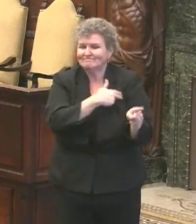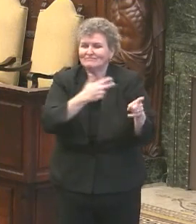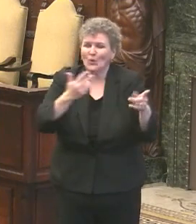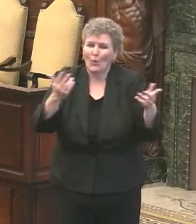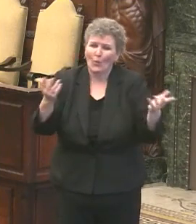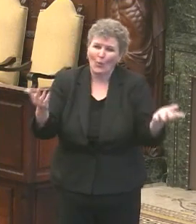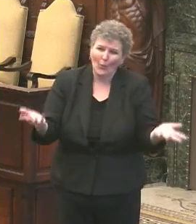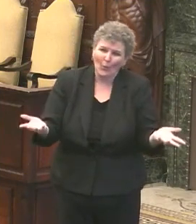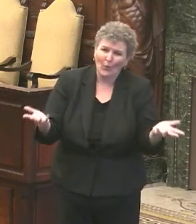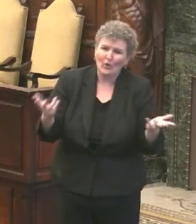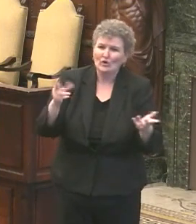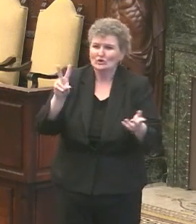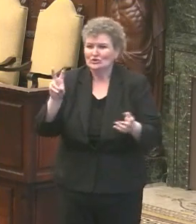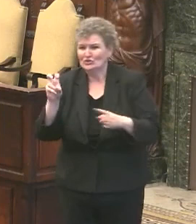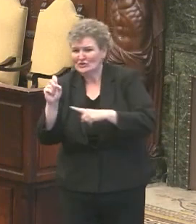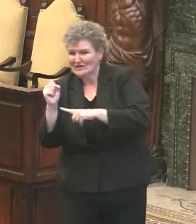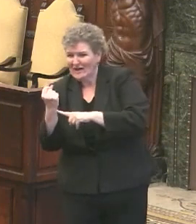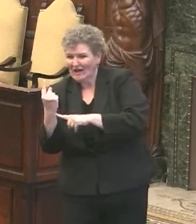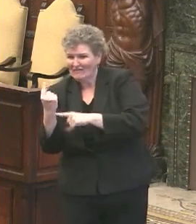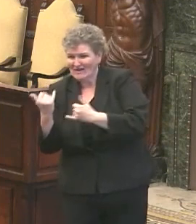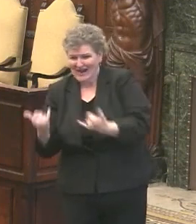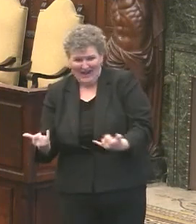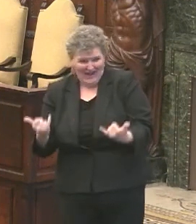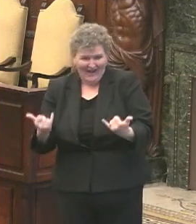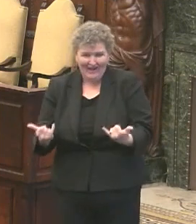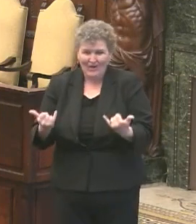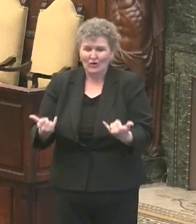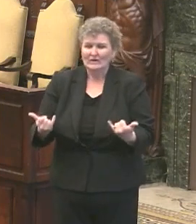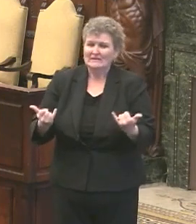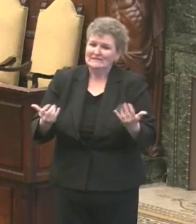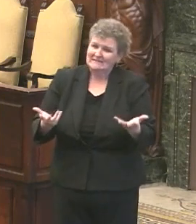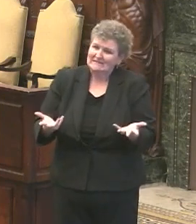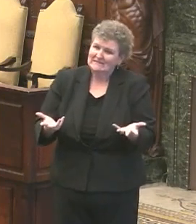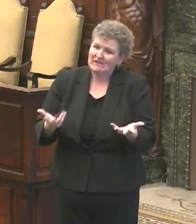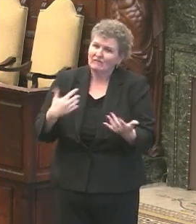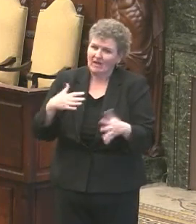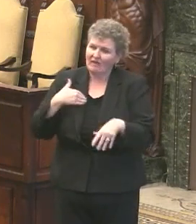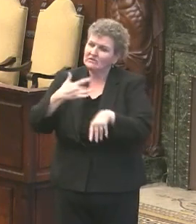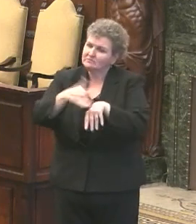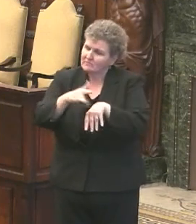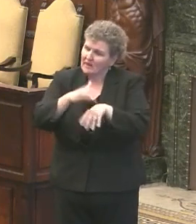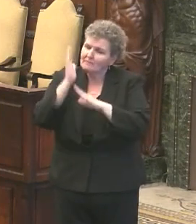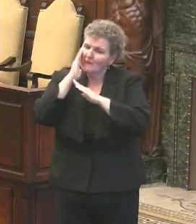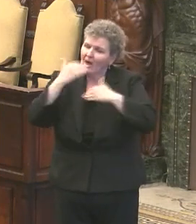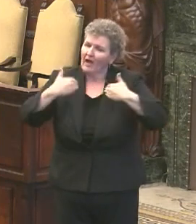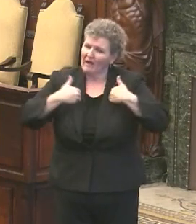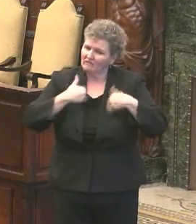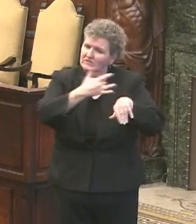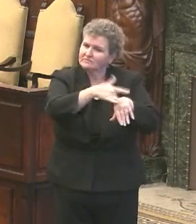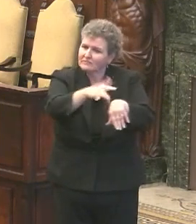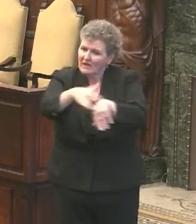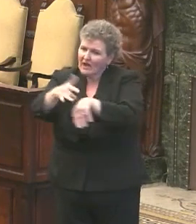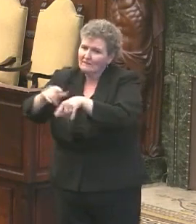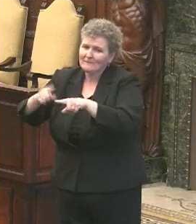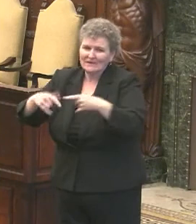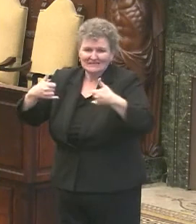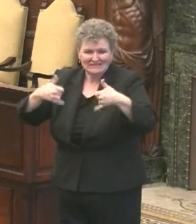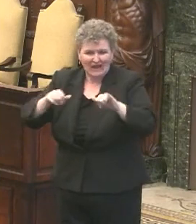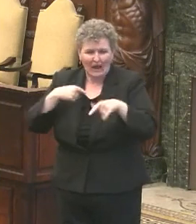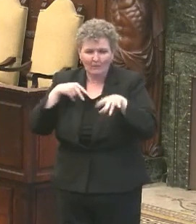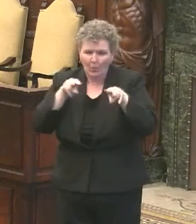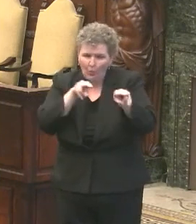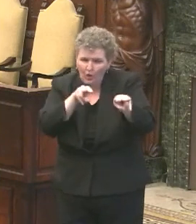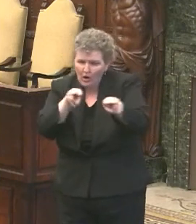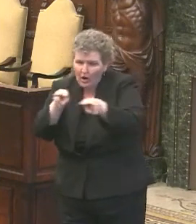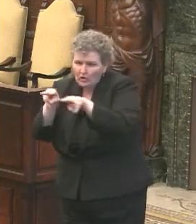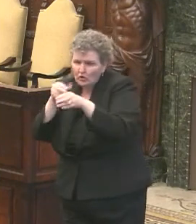with 211 in the hospitals right now, we do have many more that they can handle. They can handle more. However, we still need to watch this closely over the next